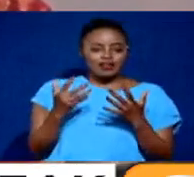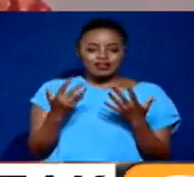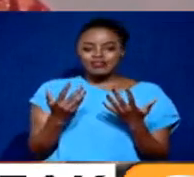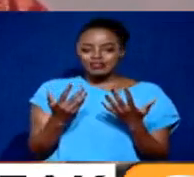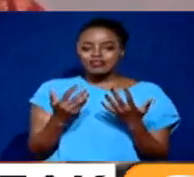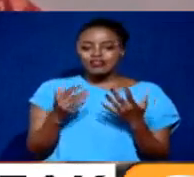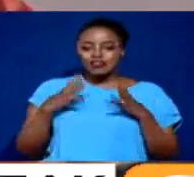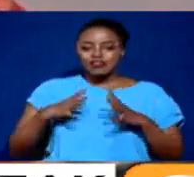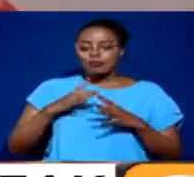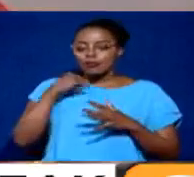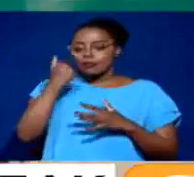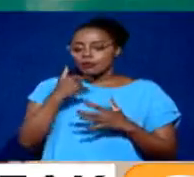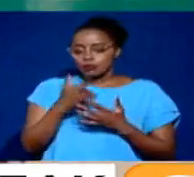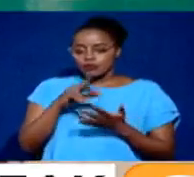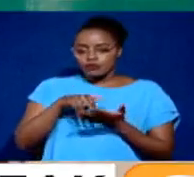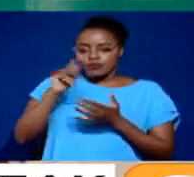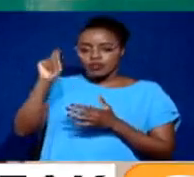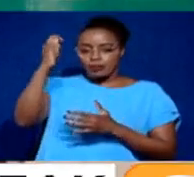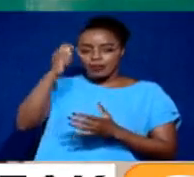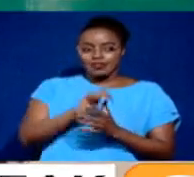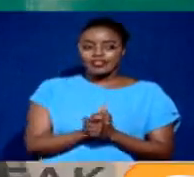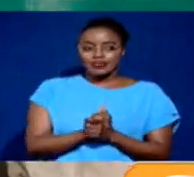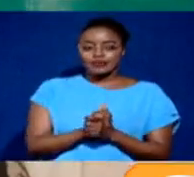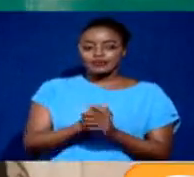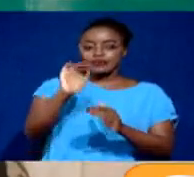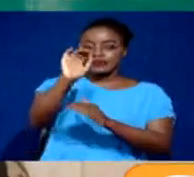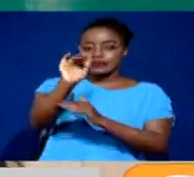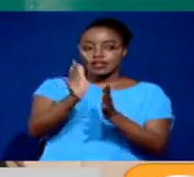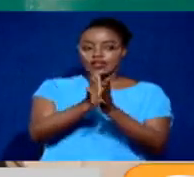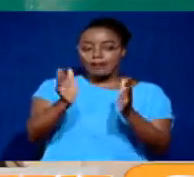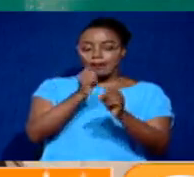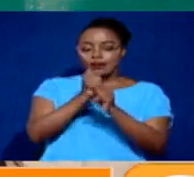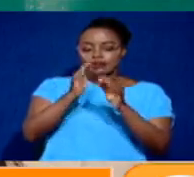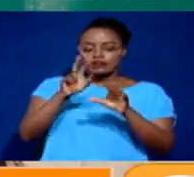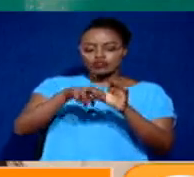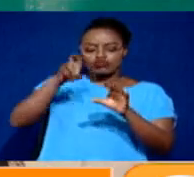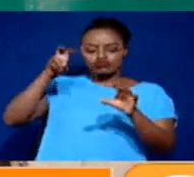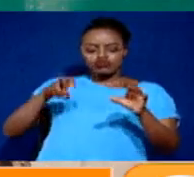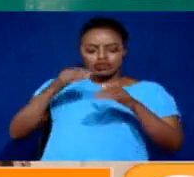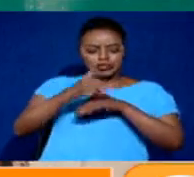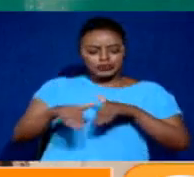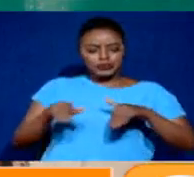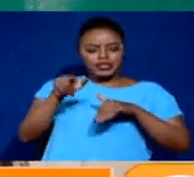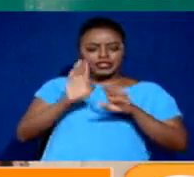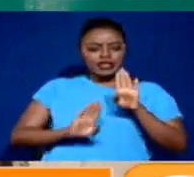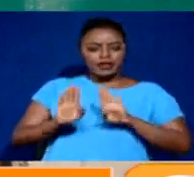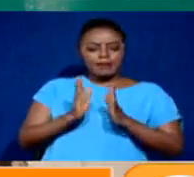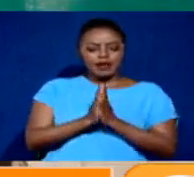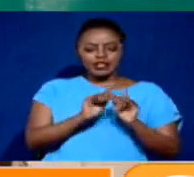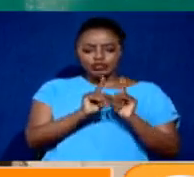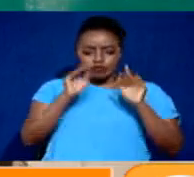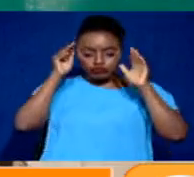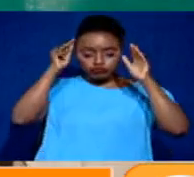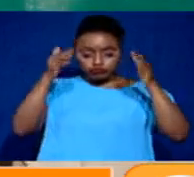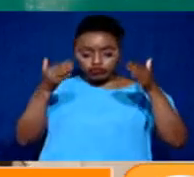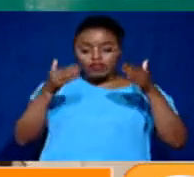the presidential candidates. We call upon public servants to refrain from this behavior and implore on